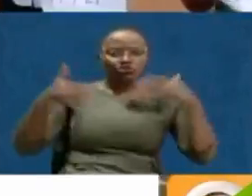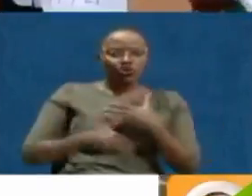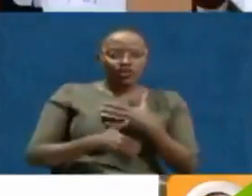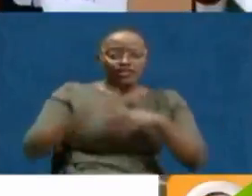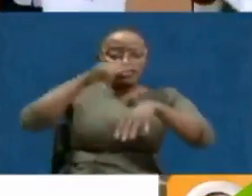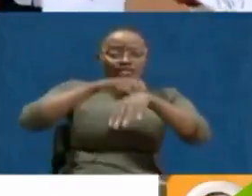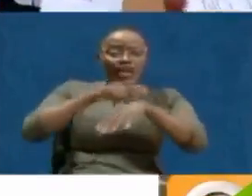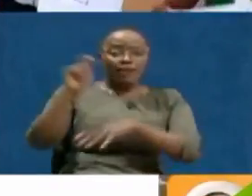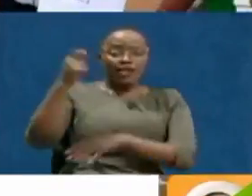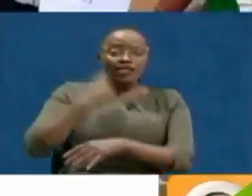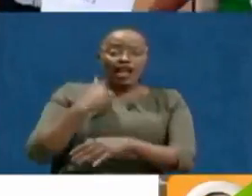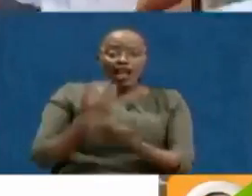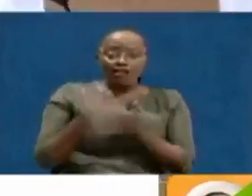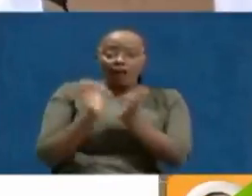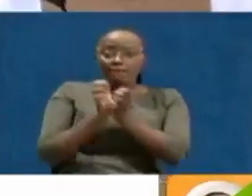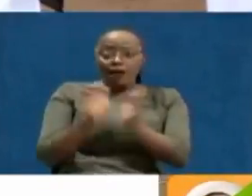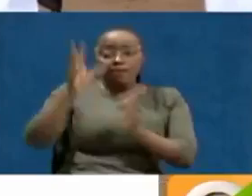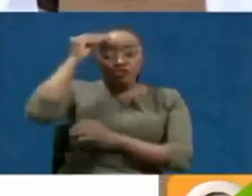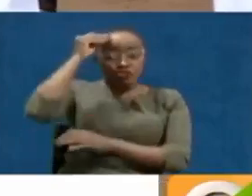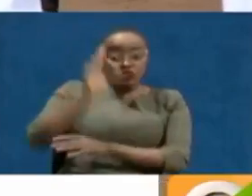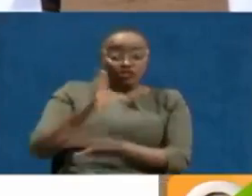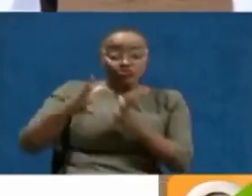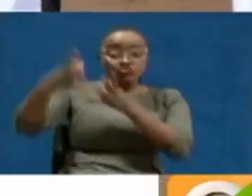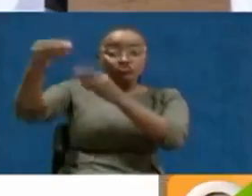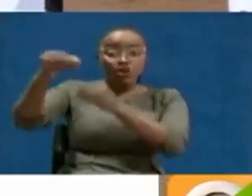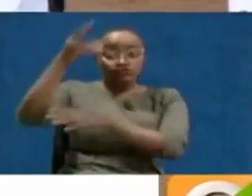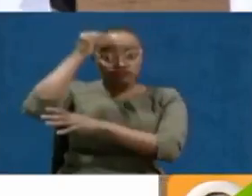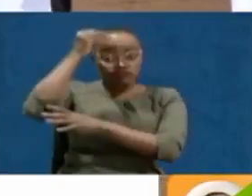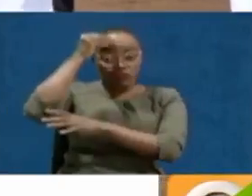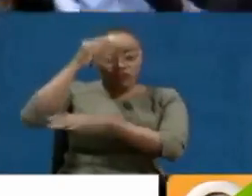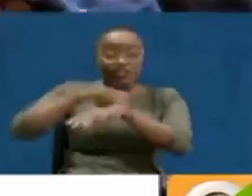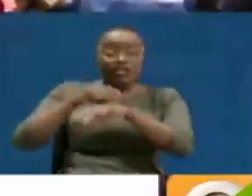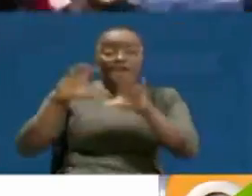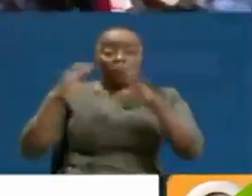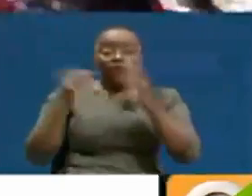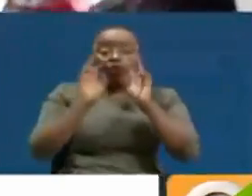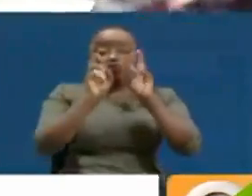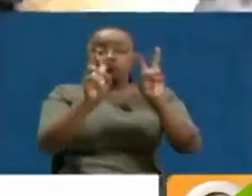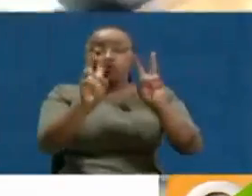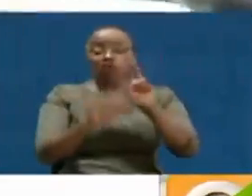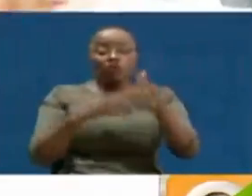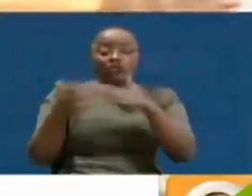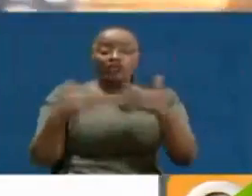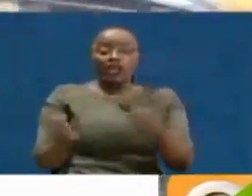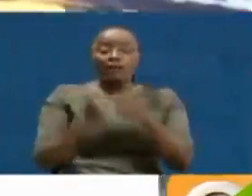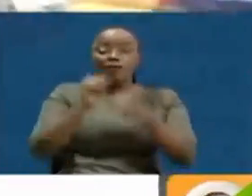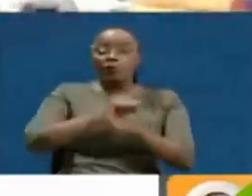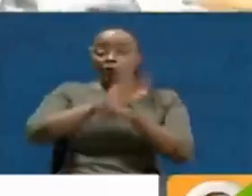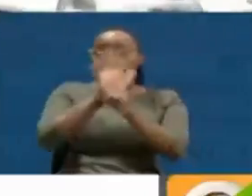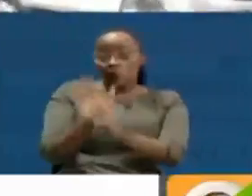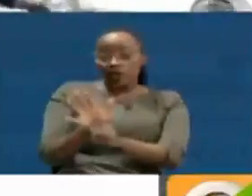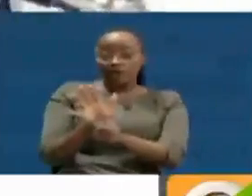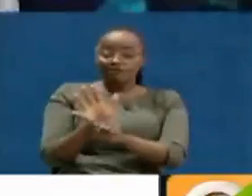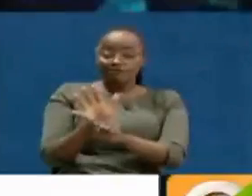time when the country just released thousands of learners to schools and when the world is carefully watching the developments around